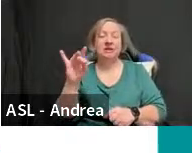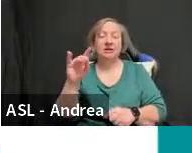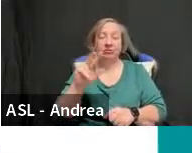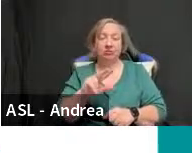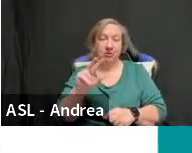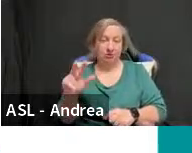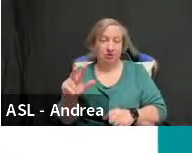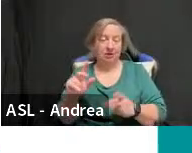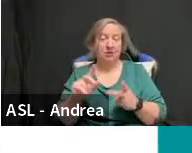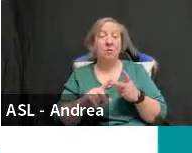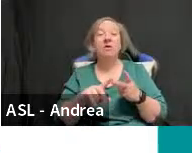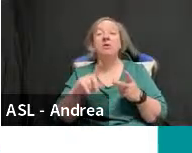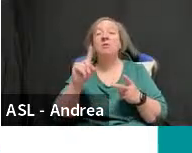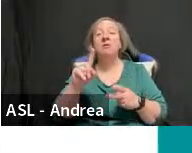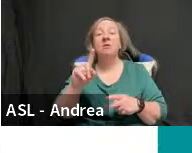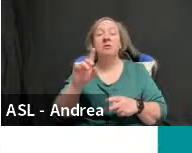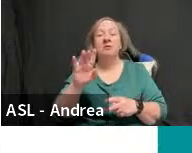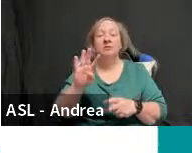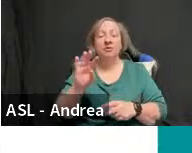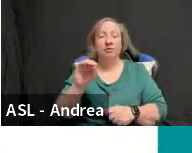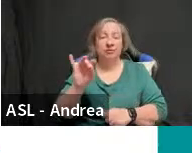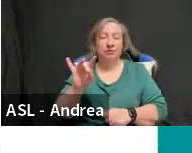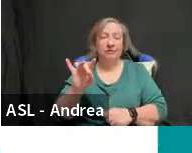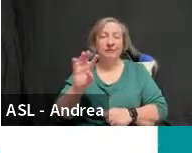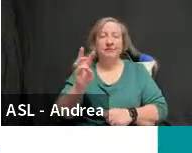1-669-900-6833 or